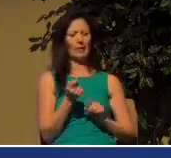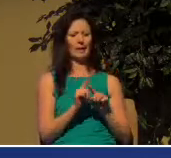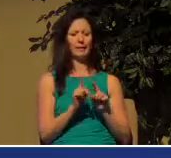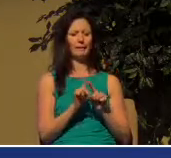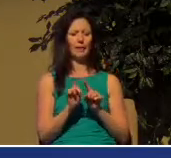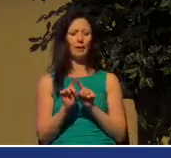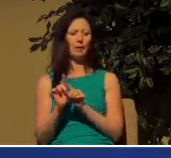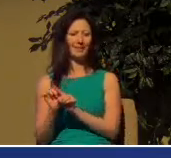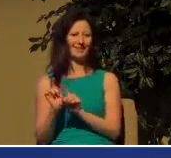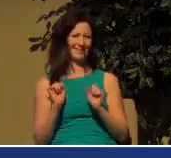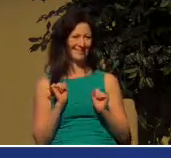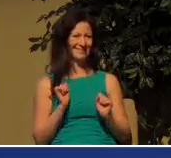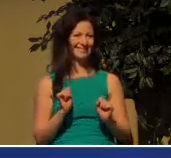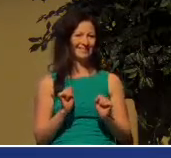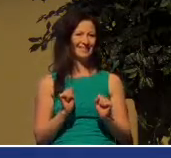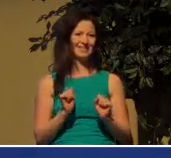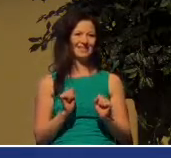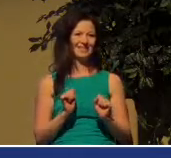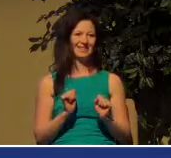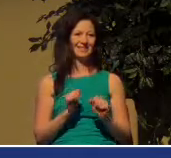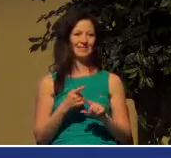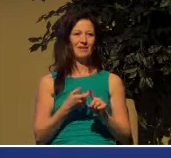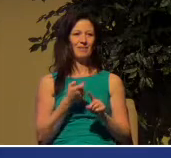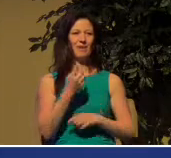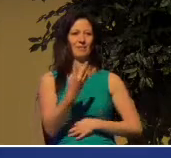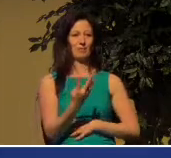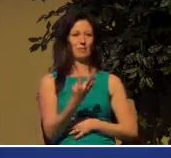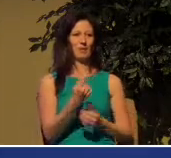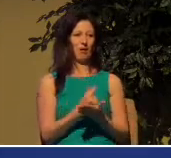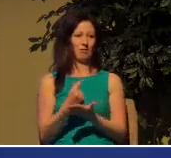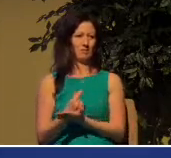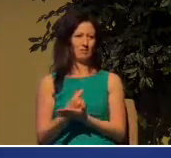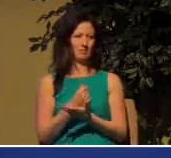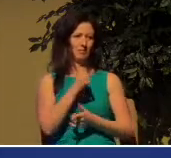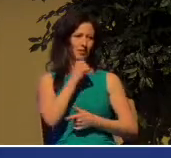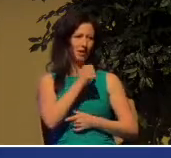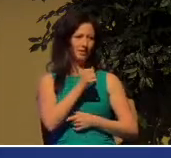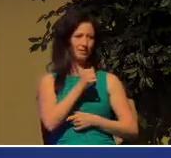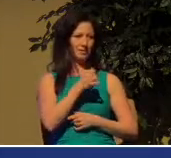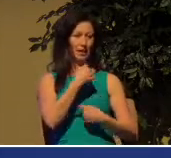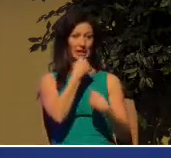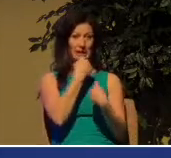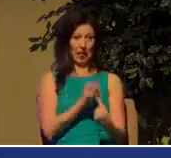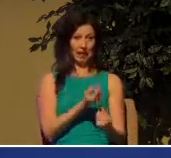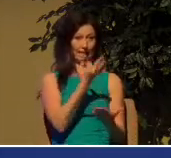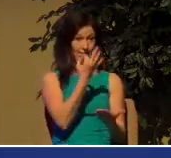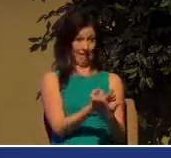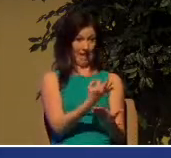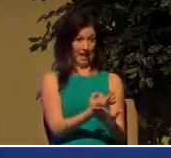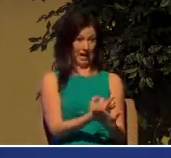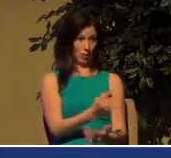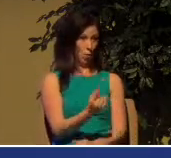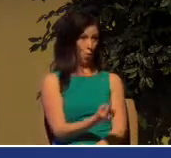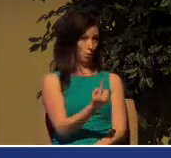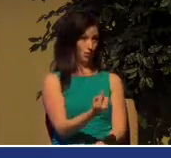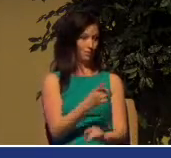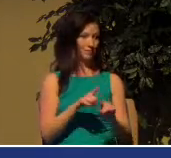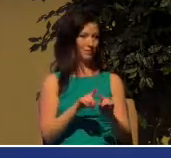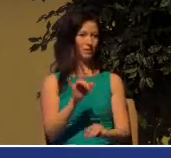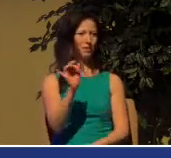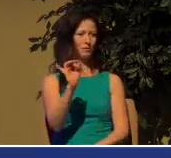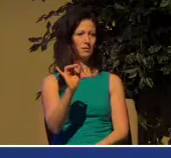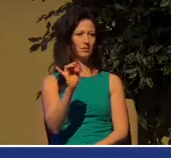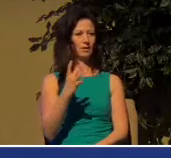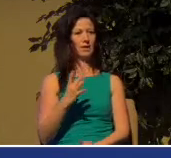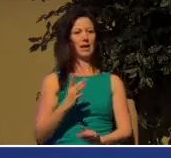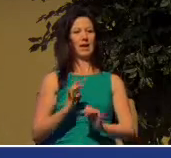stories aren't simply a recounting of the facts. They are also an application